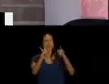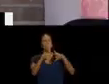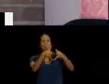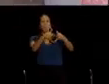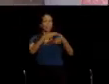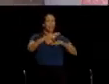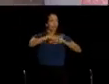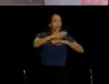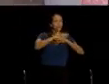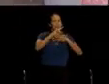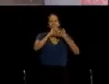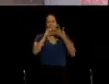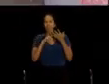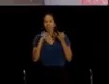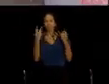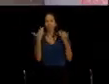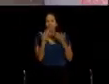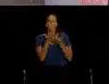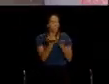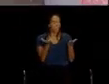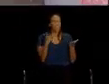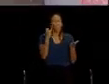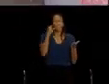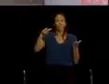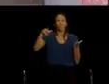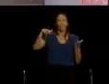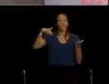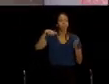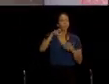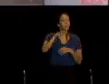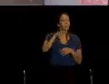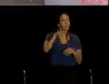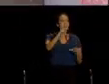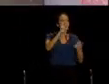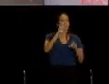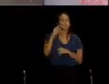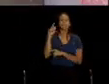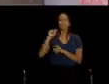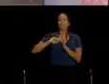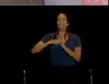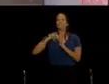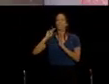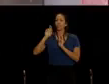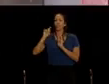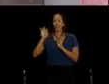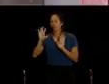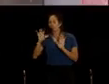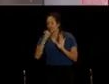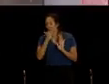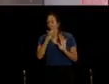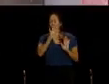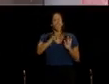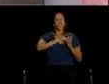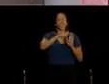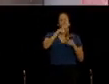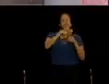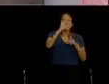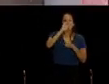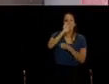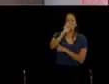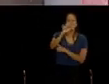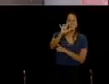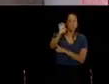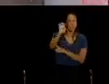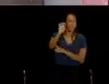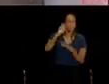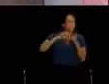and everything else like that. So if you haven't gotten if you haven't gotten a raffle ticket, please pick one up. And if you